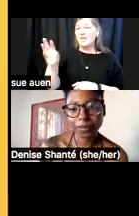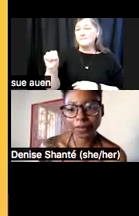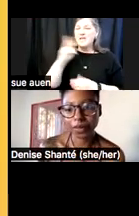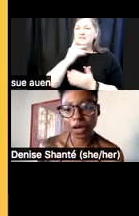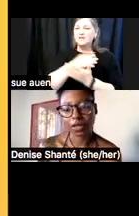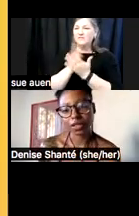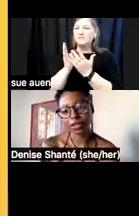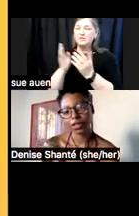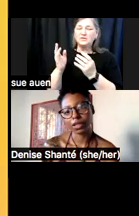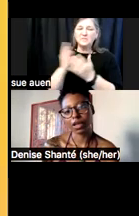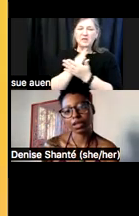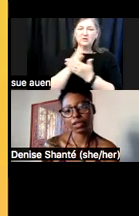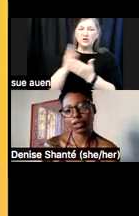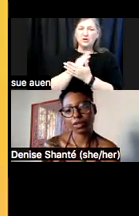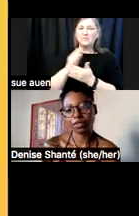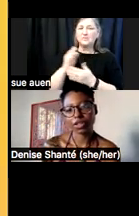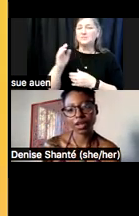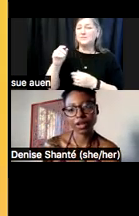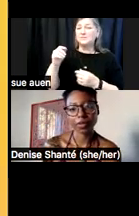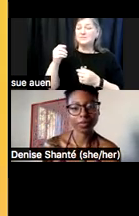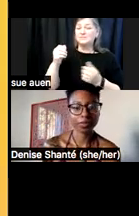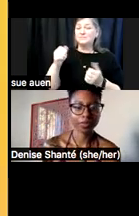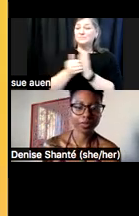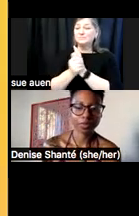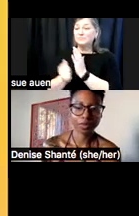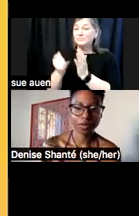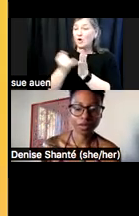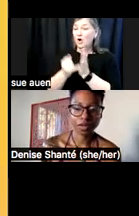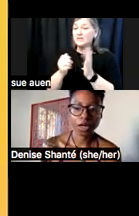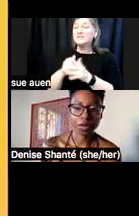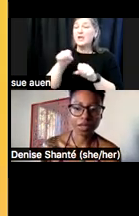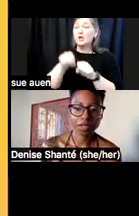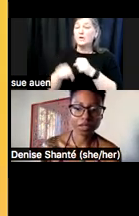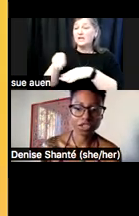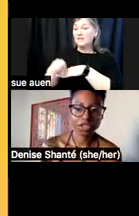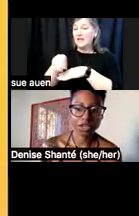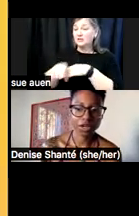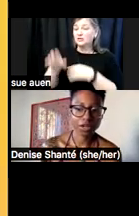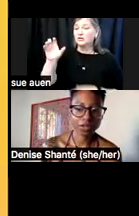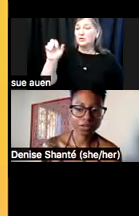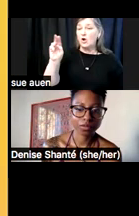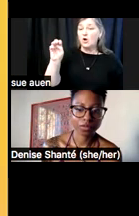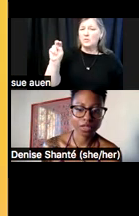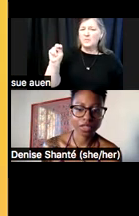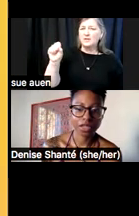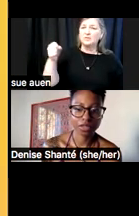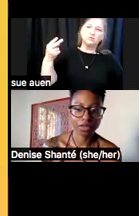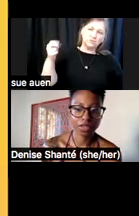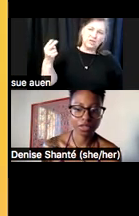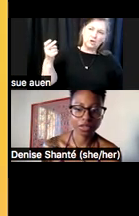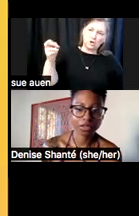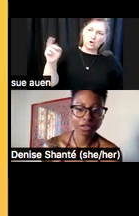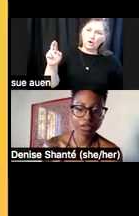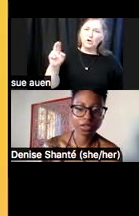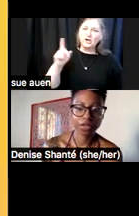doula, artist, and grief educator. Carmen, she, her, is a death